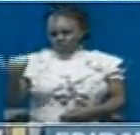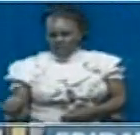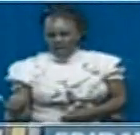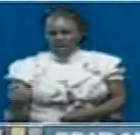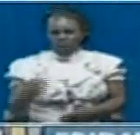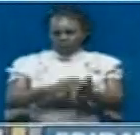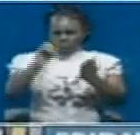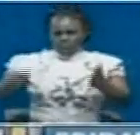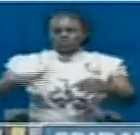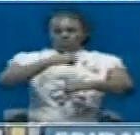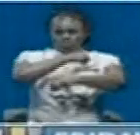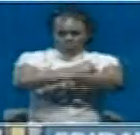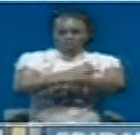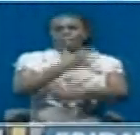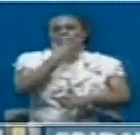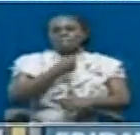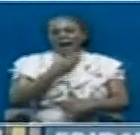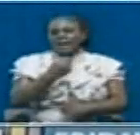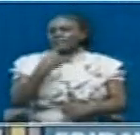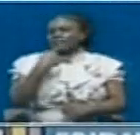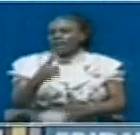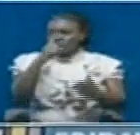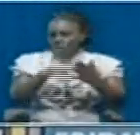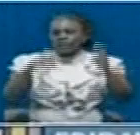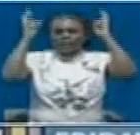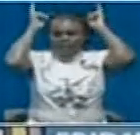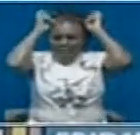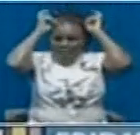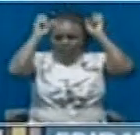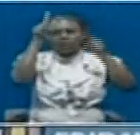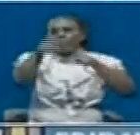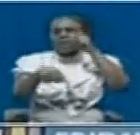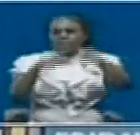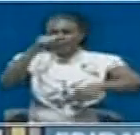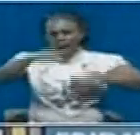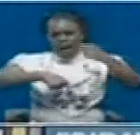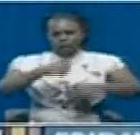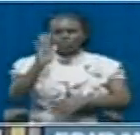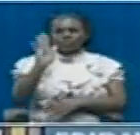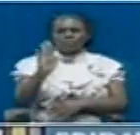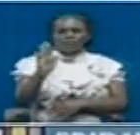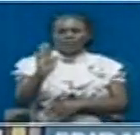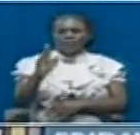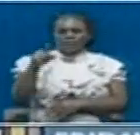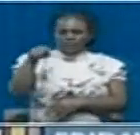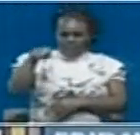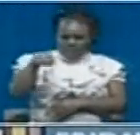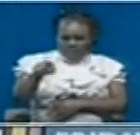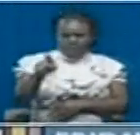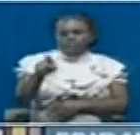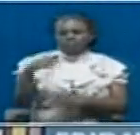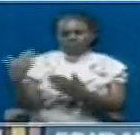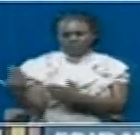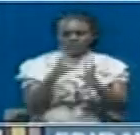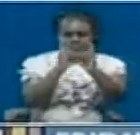to drop out of school. The man, however, claims that the devil is to blame for his actions. Njama Ismail brings you the story.